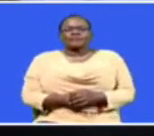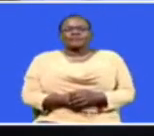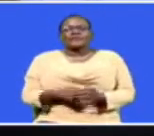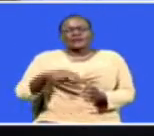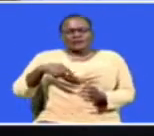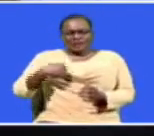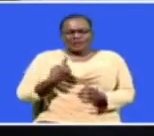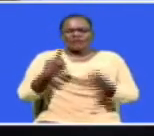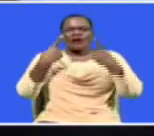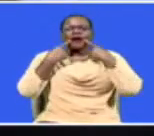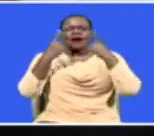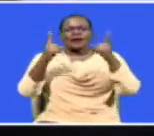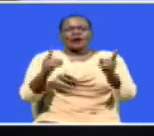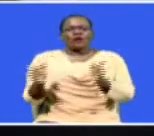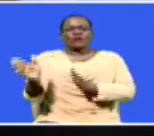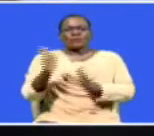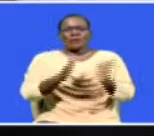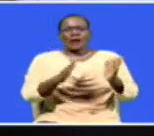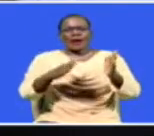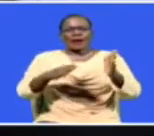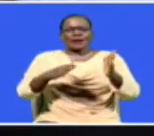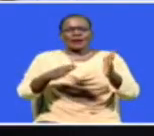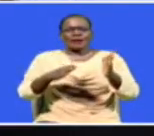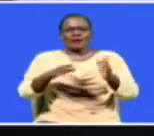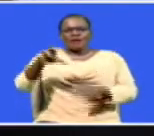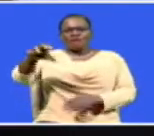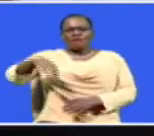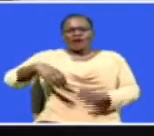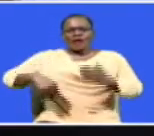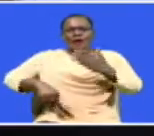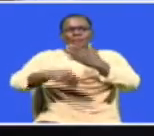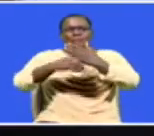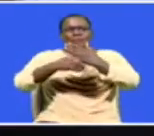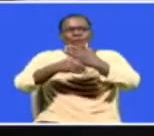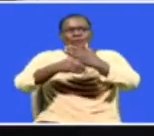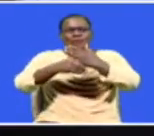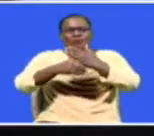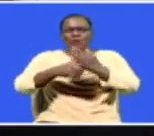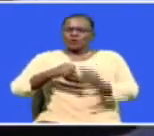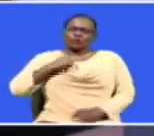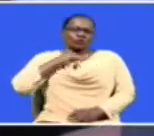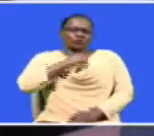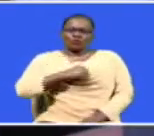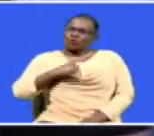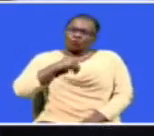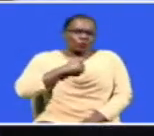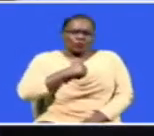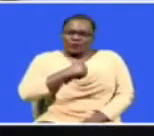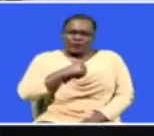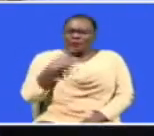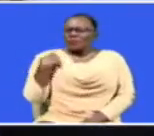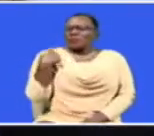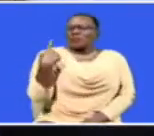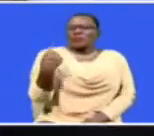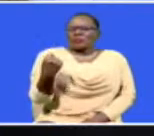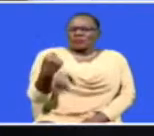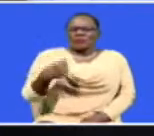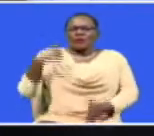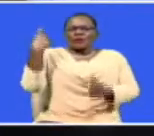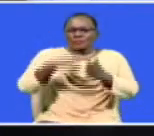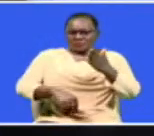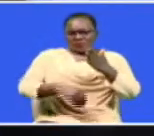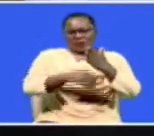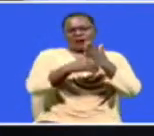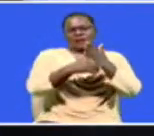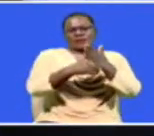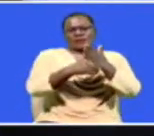We announced the plan fare hike with the regret due to the recent increase in